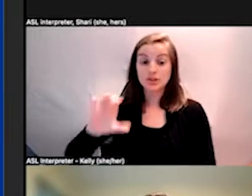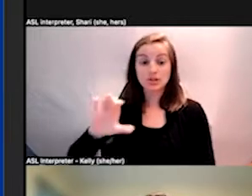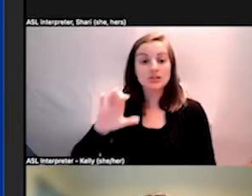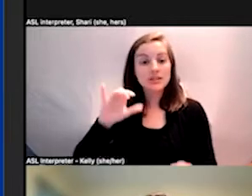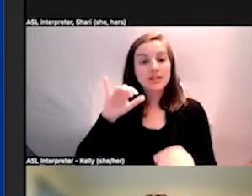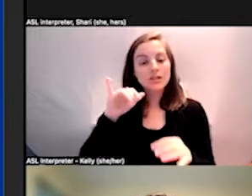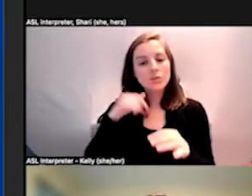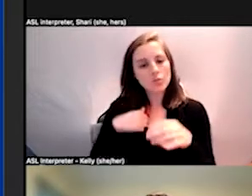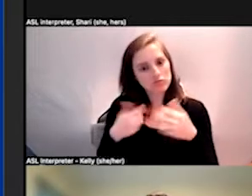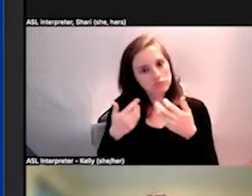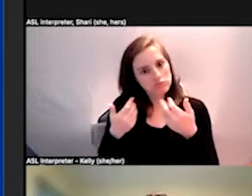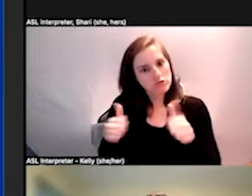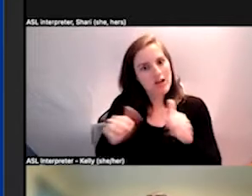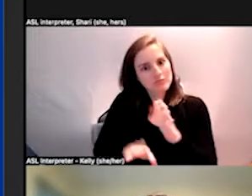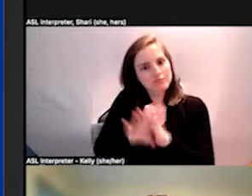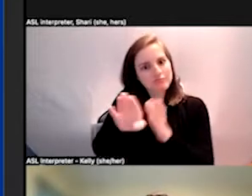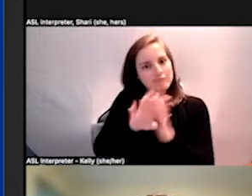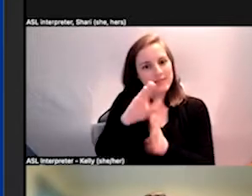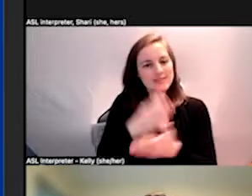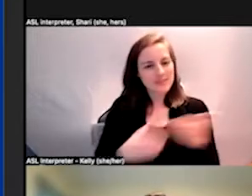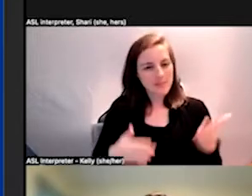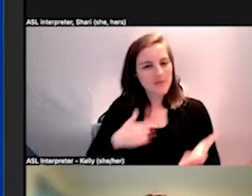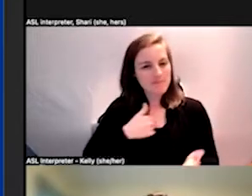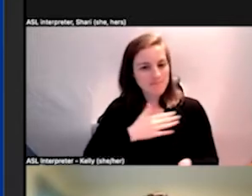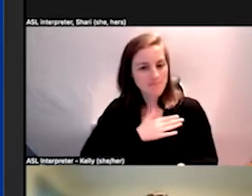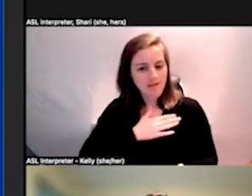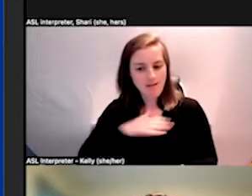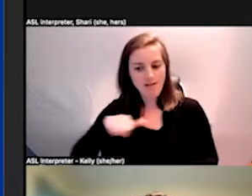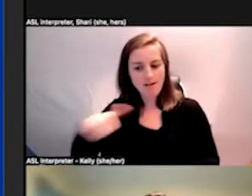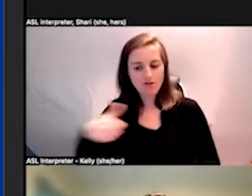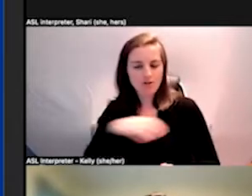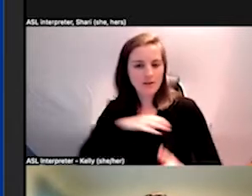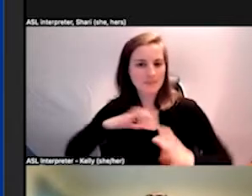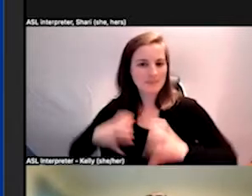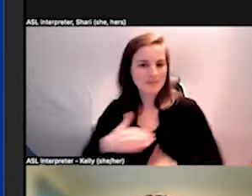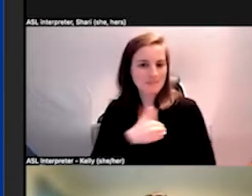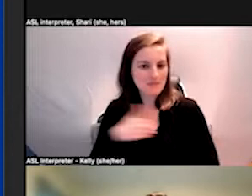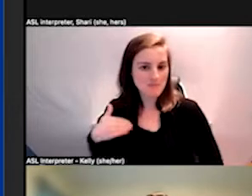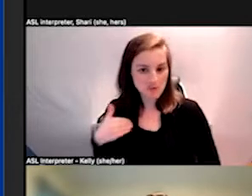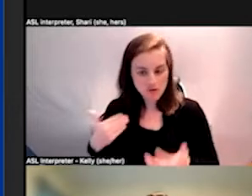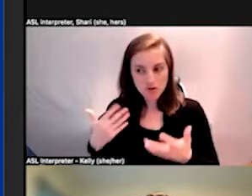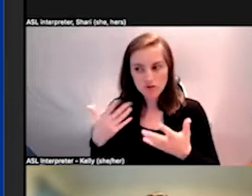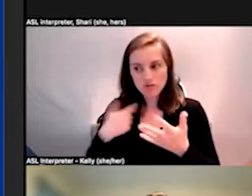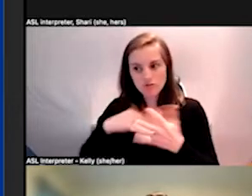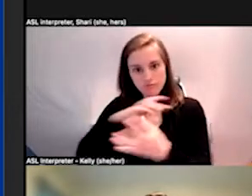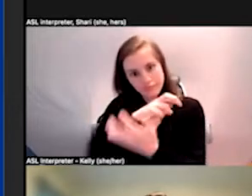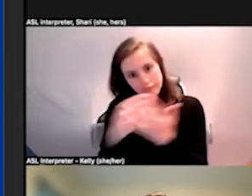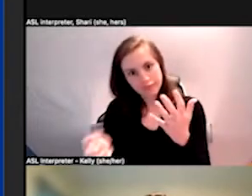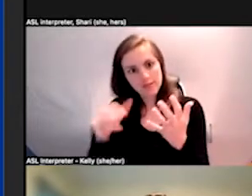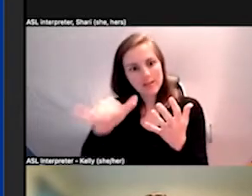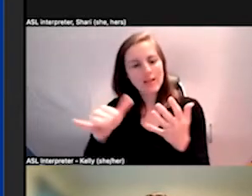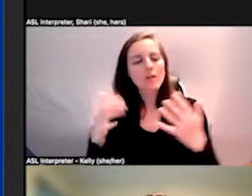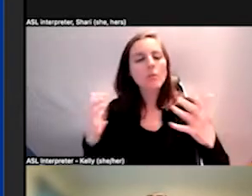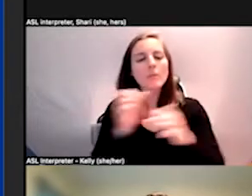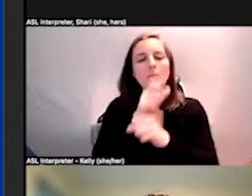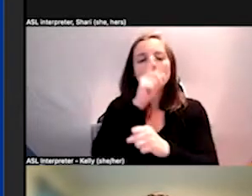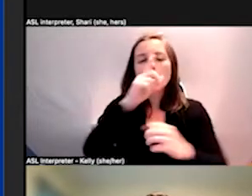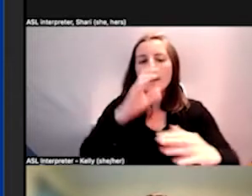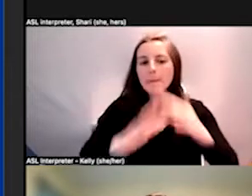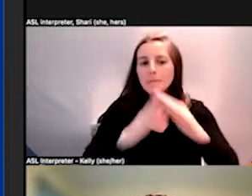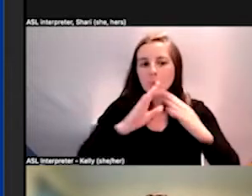are part of the Trans Health Coalition, and we are looking to become more community-oriented, to be